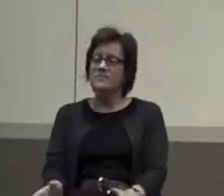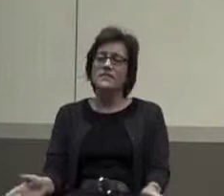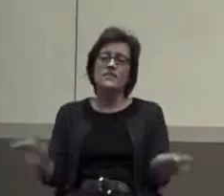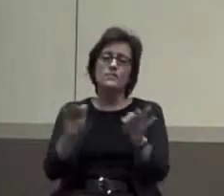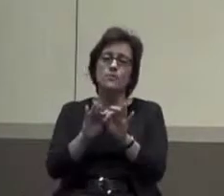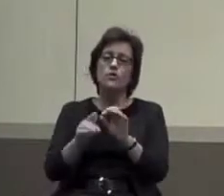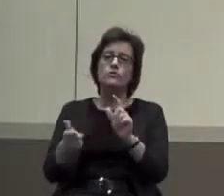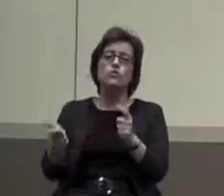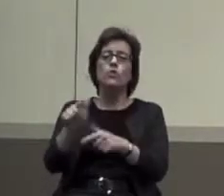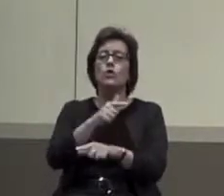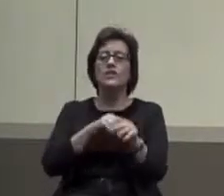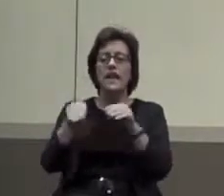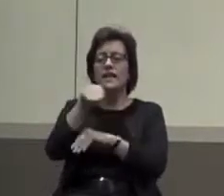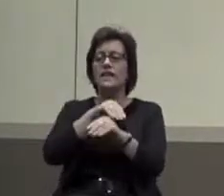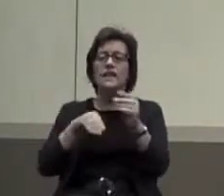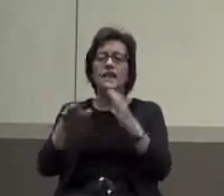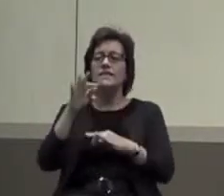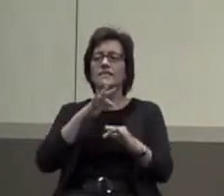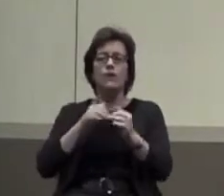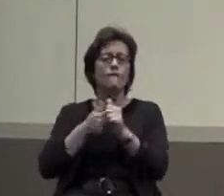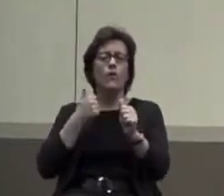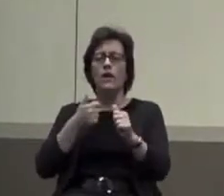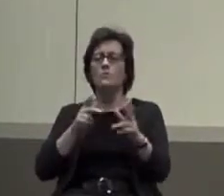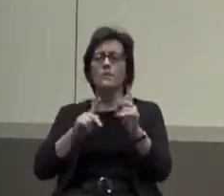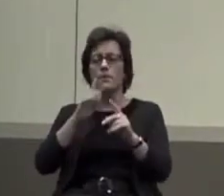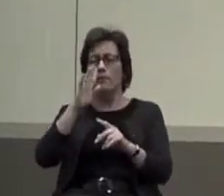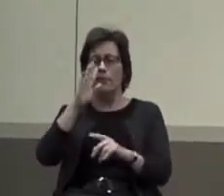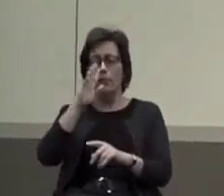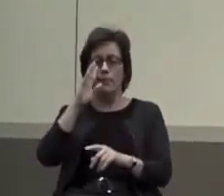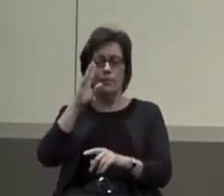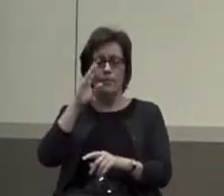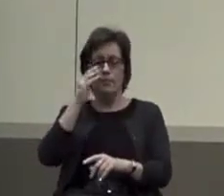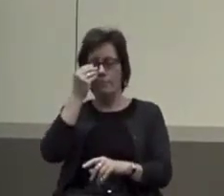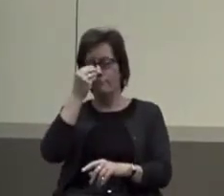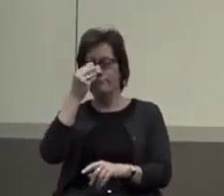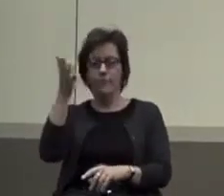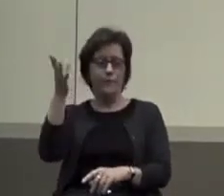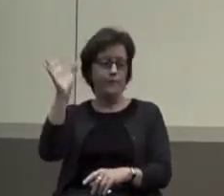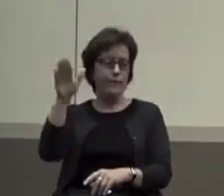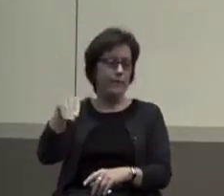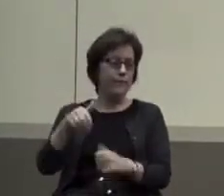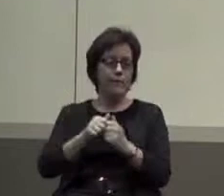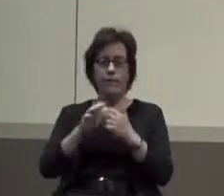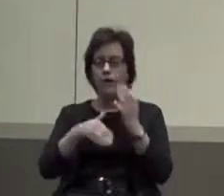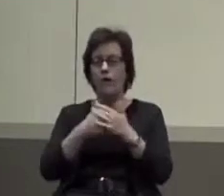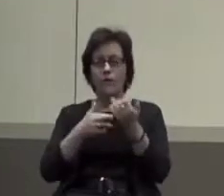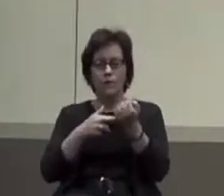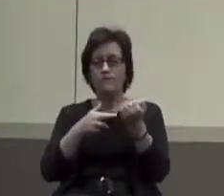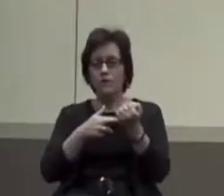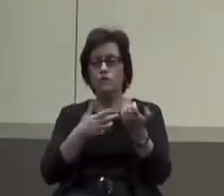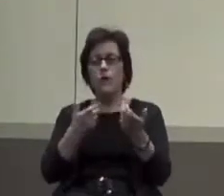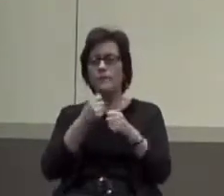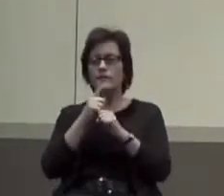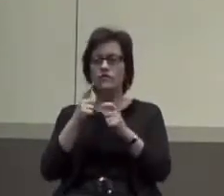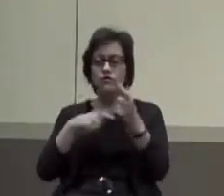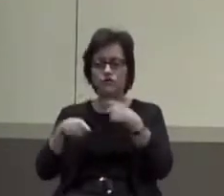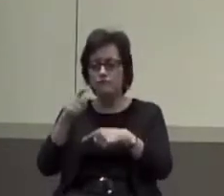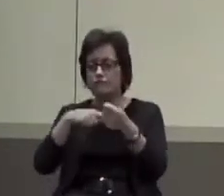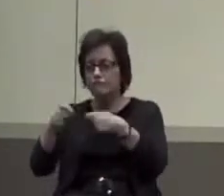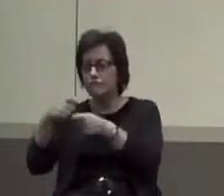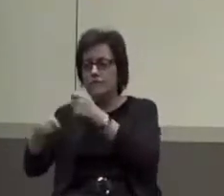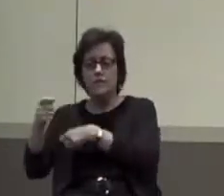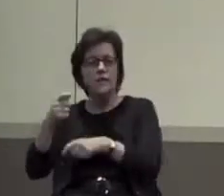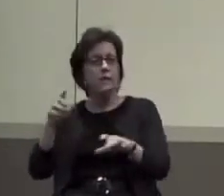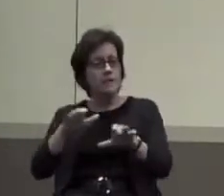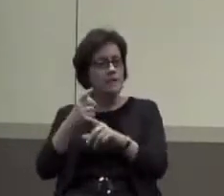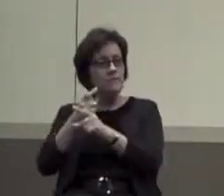students getting satiated with or sated with all of the reinforcers. You want to make sure that they continue behaving appropriately to